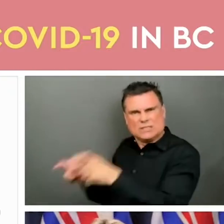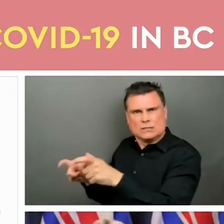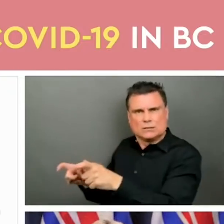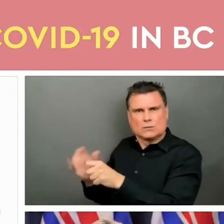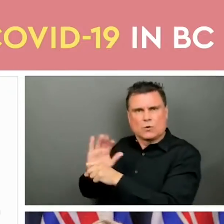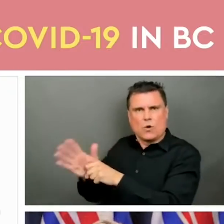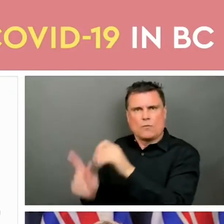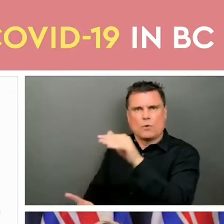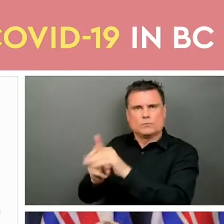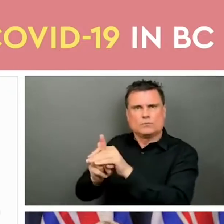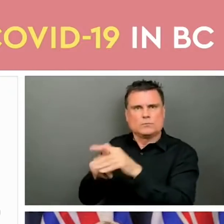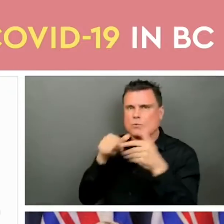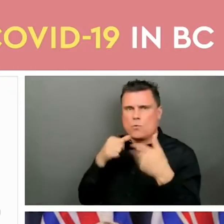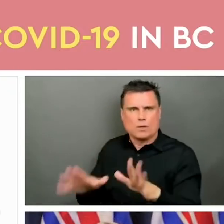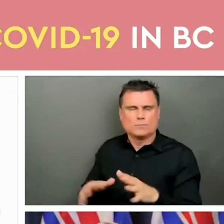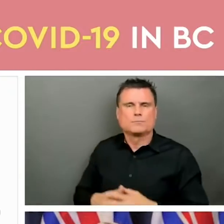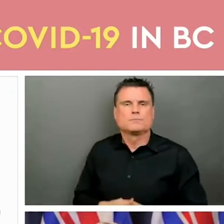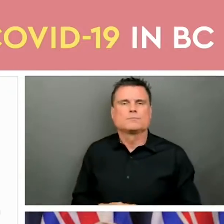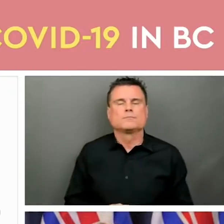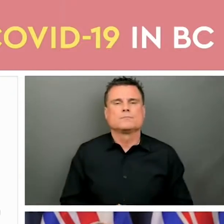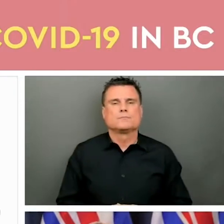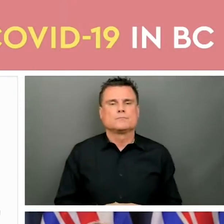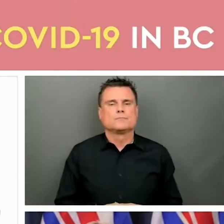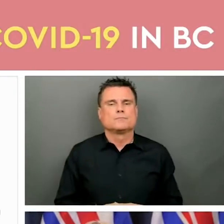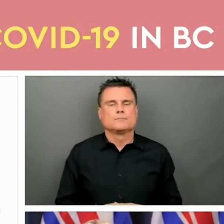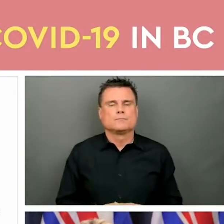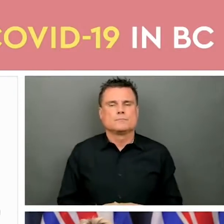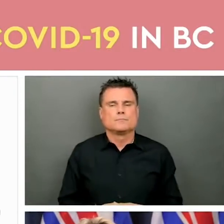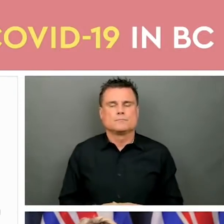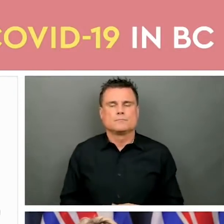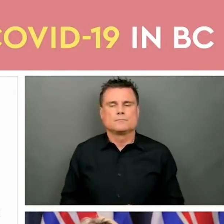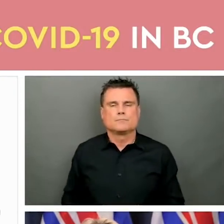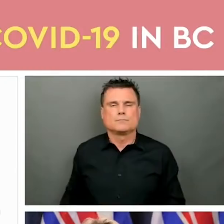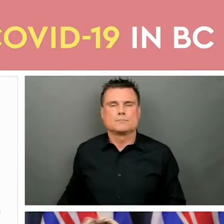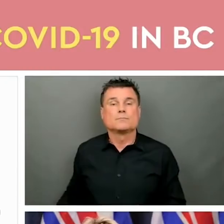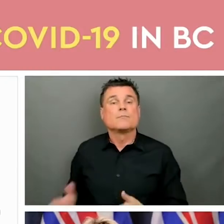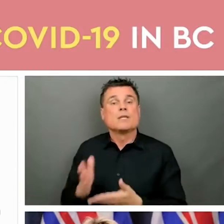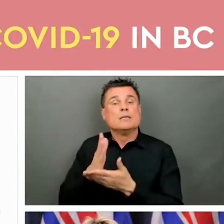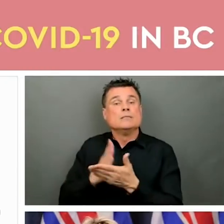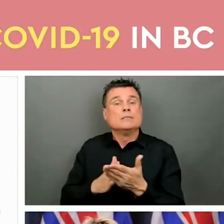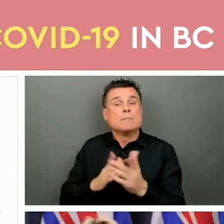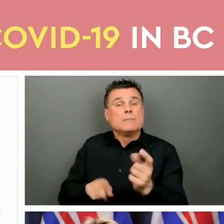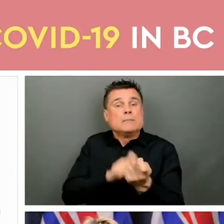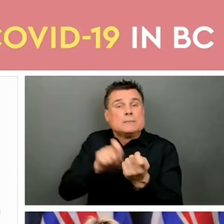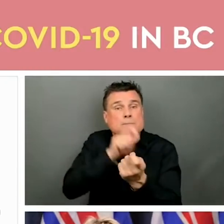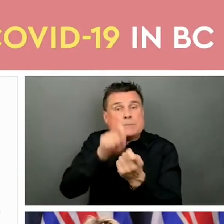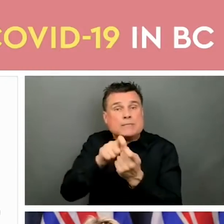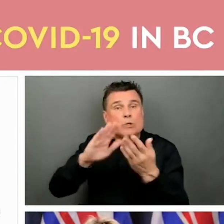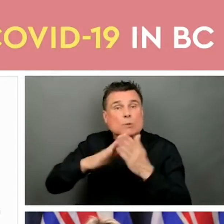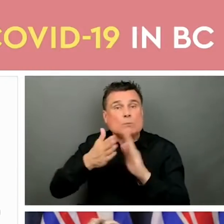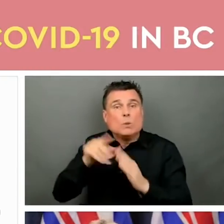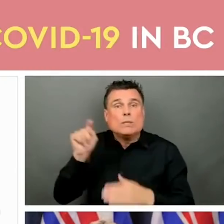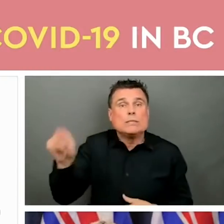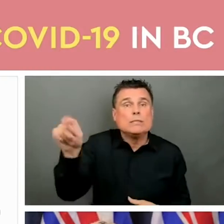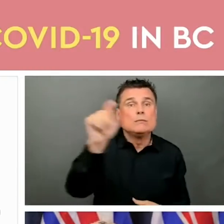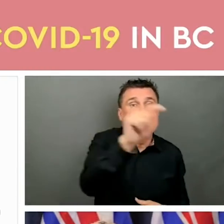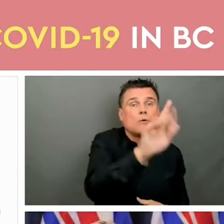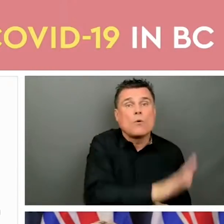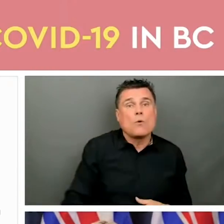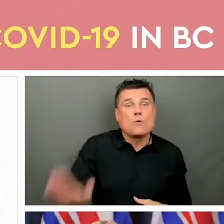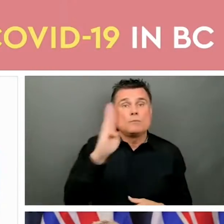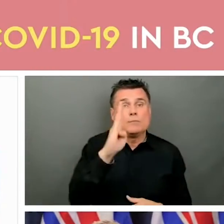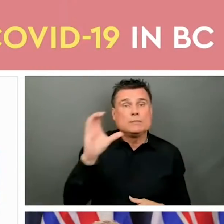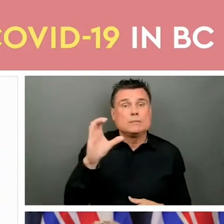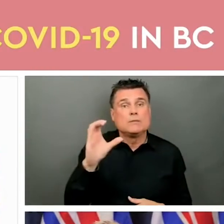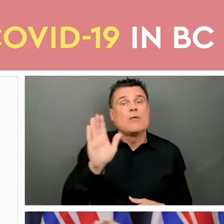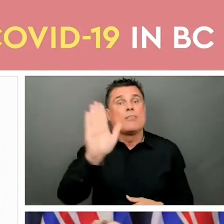as available to support that. And we will continue to target communities where higher transmission is impacting our hospital